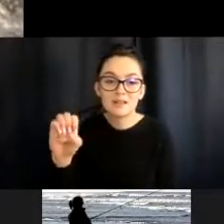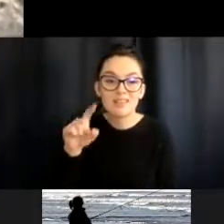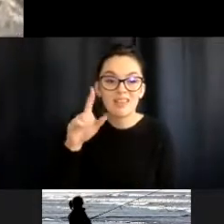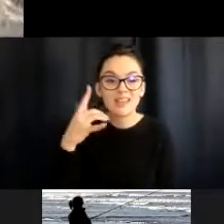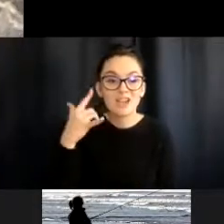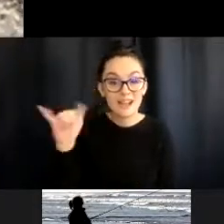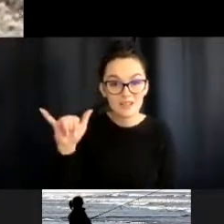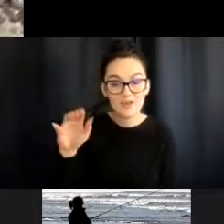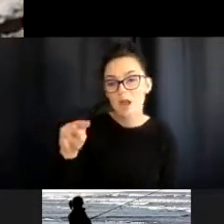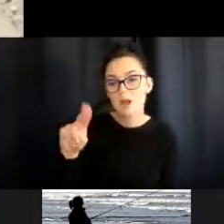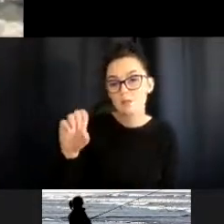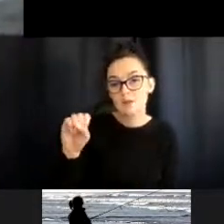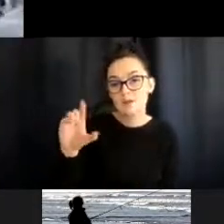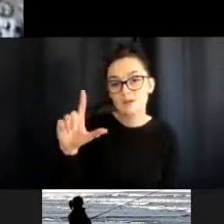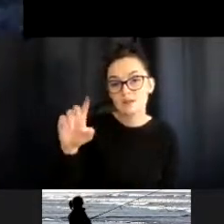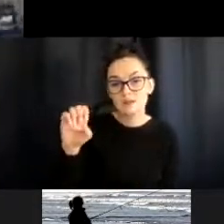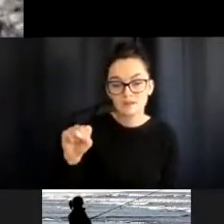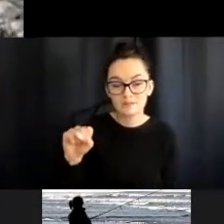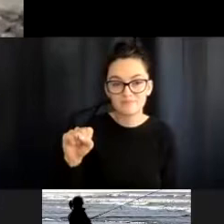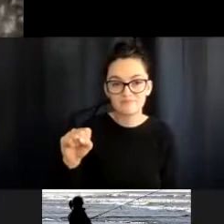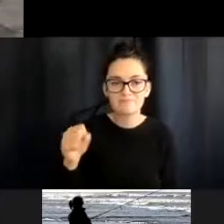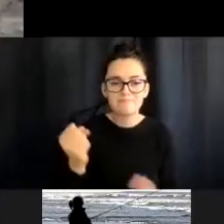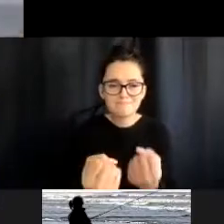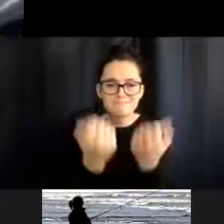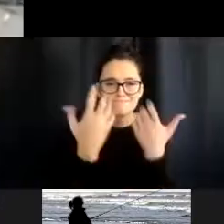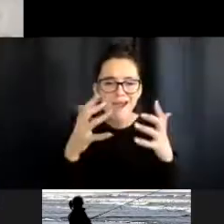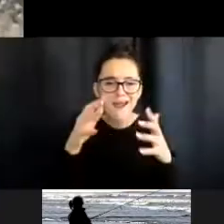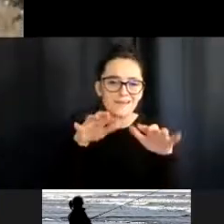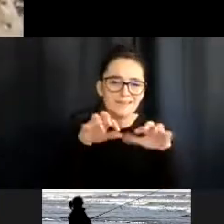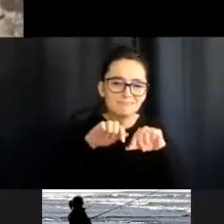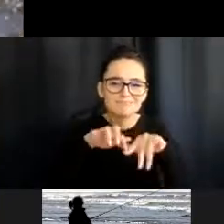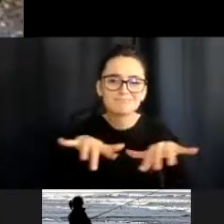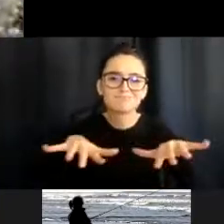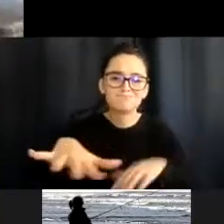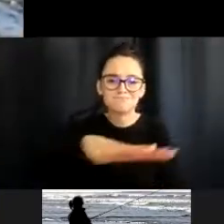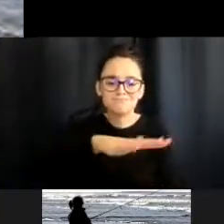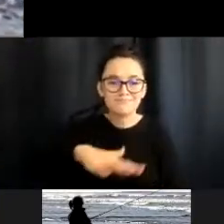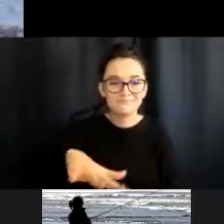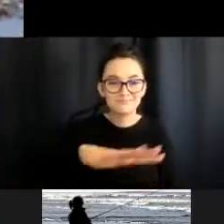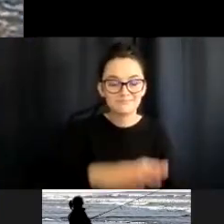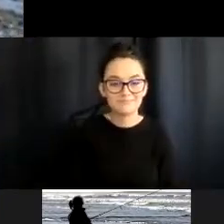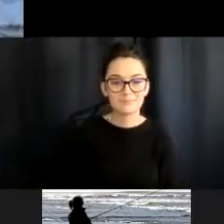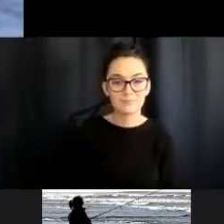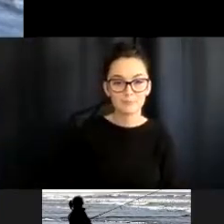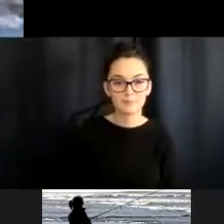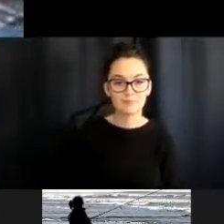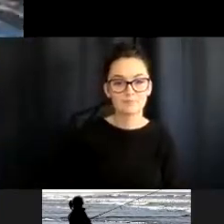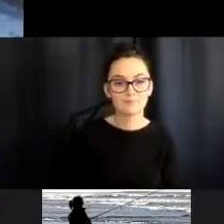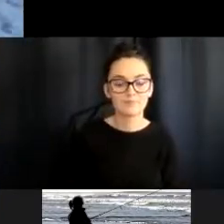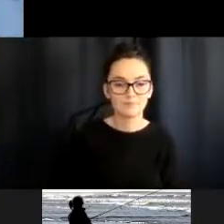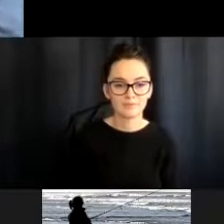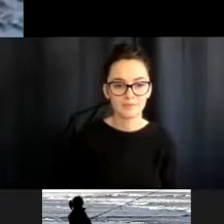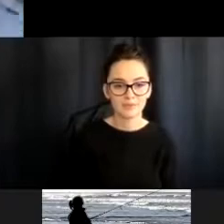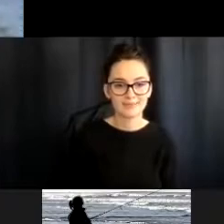mussels. So lots of California mussels here. So this is all the mid zone. So you're looking down